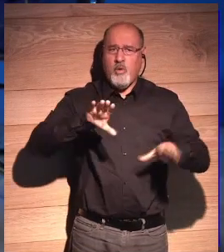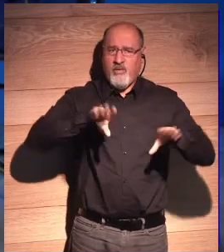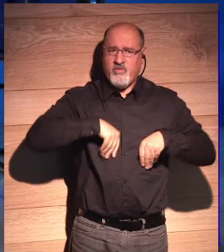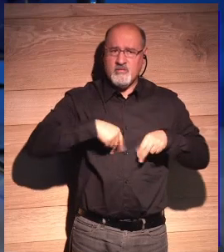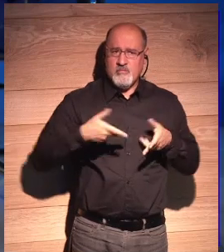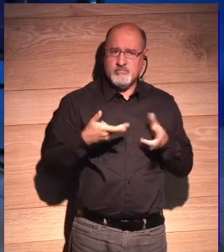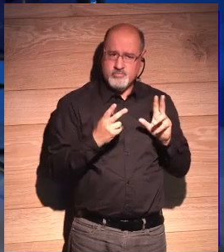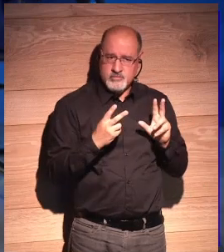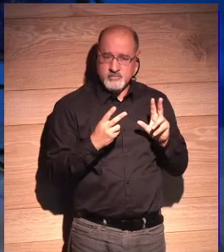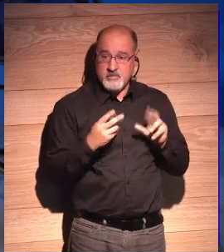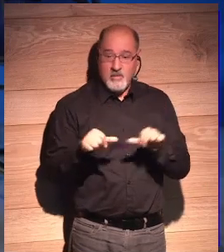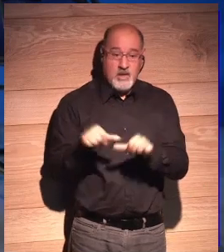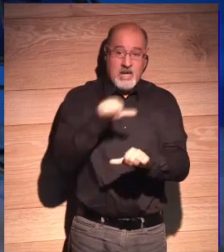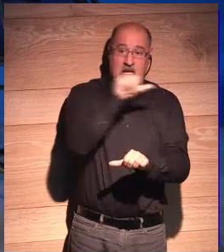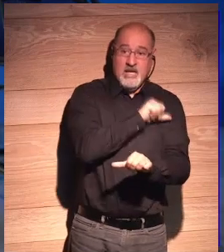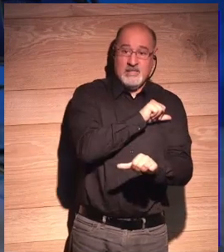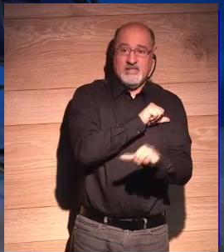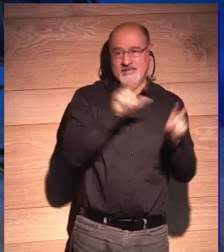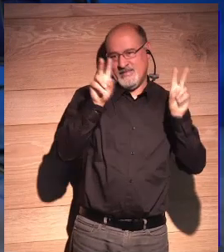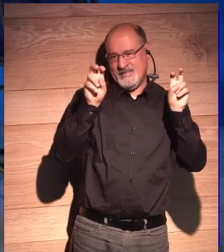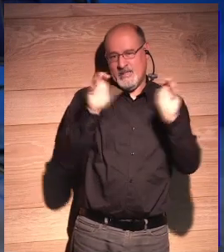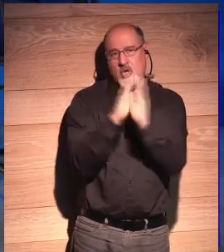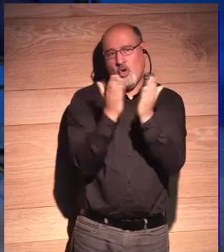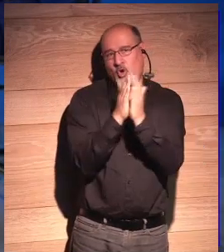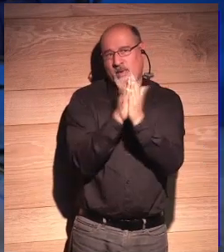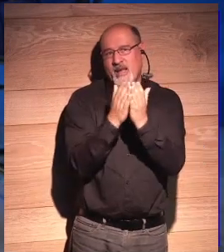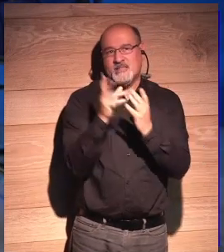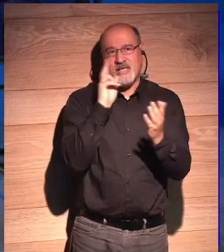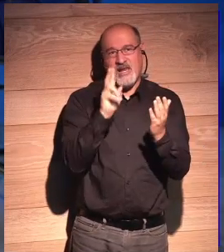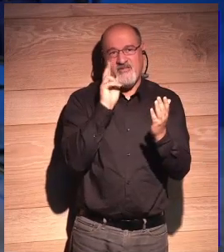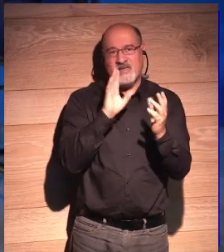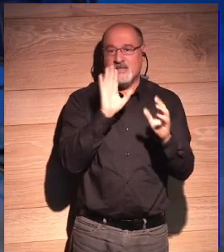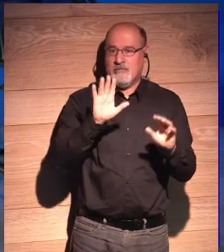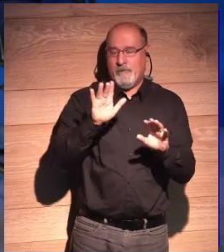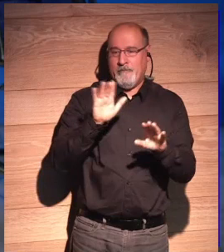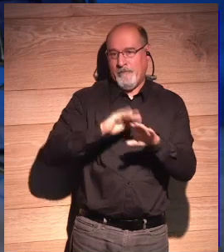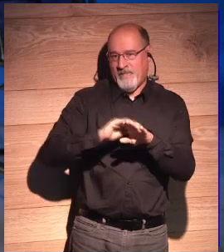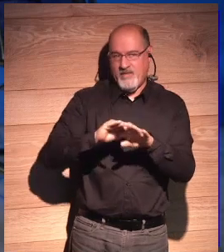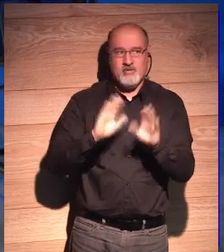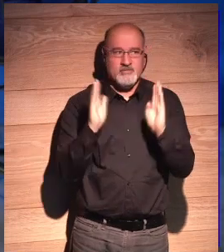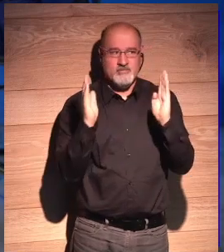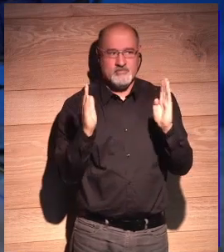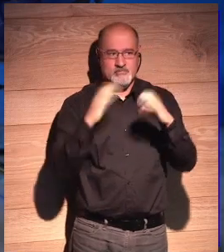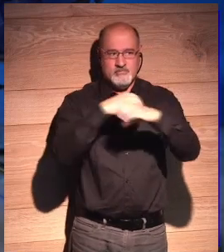because up to now, in all your, between very common graphic novels,